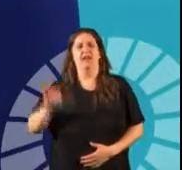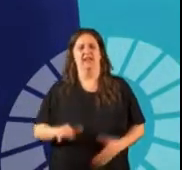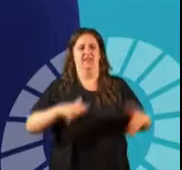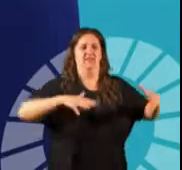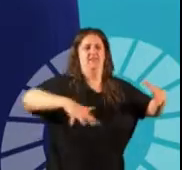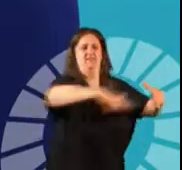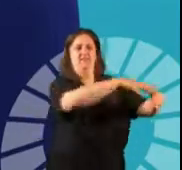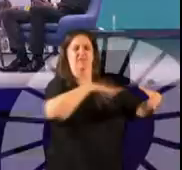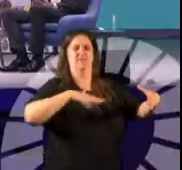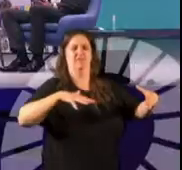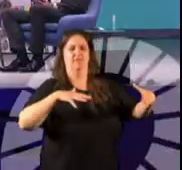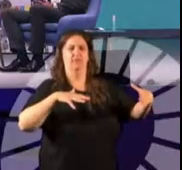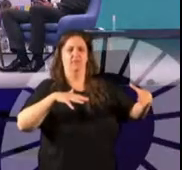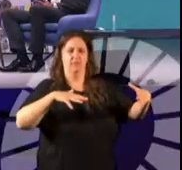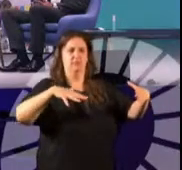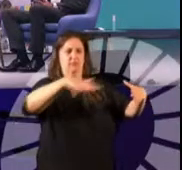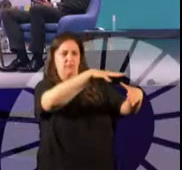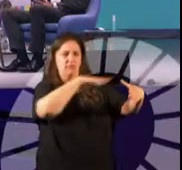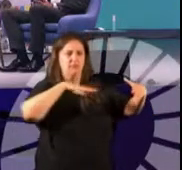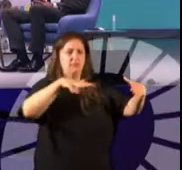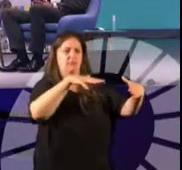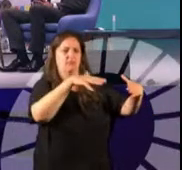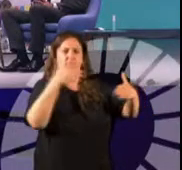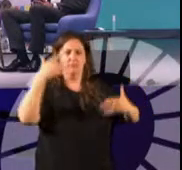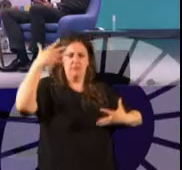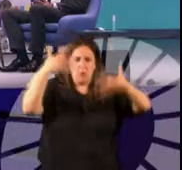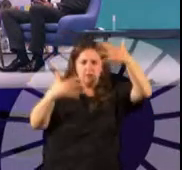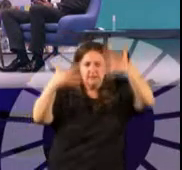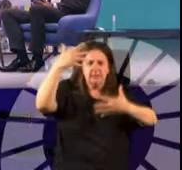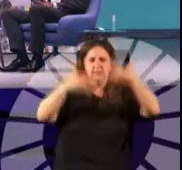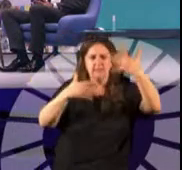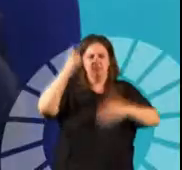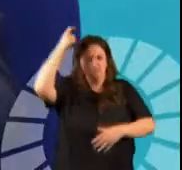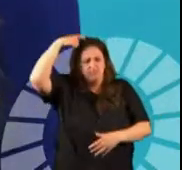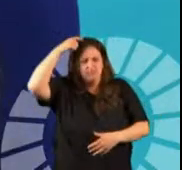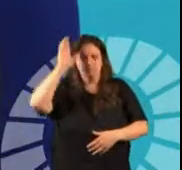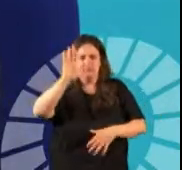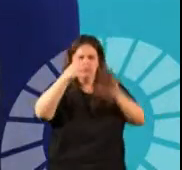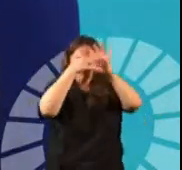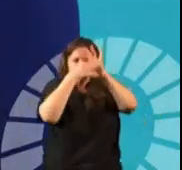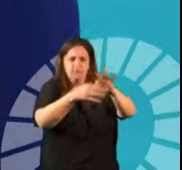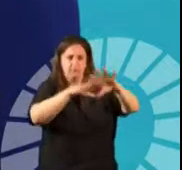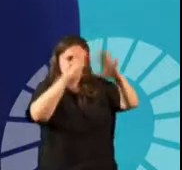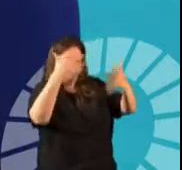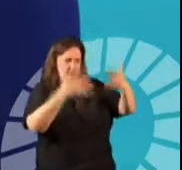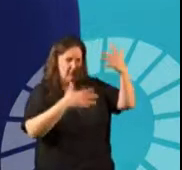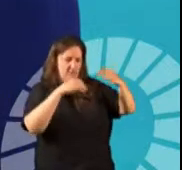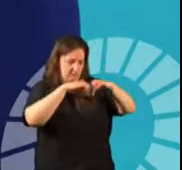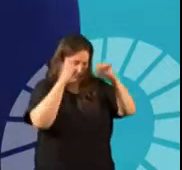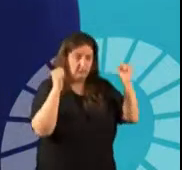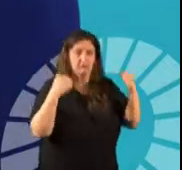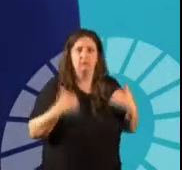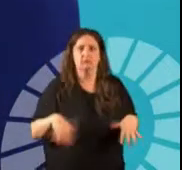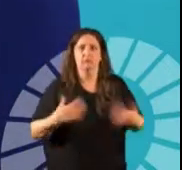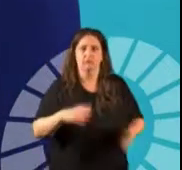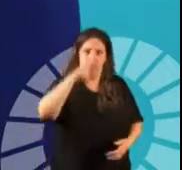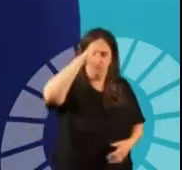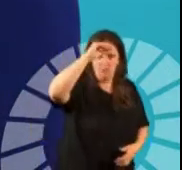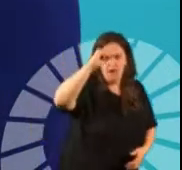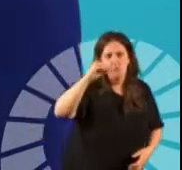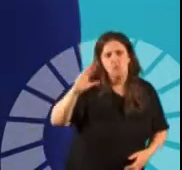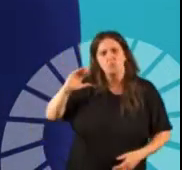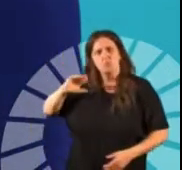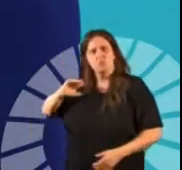and in the algorithms, it's clear to see that they are biased against women. One simple example, an American